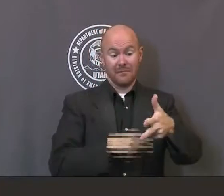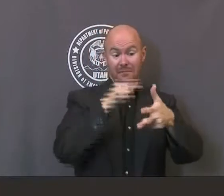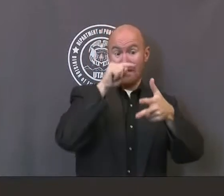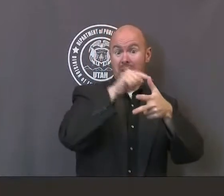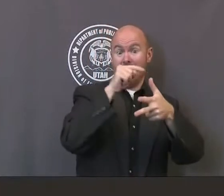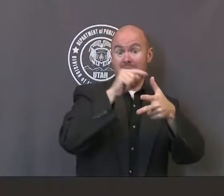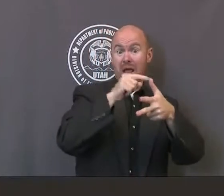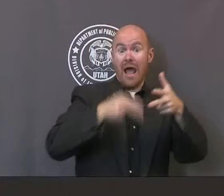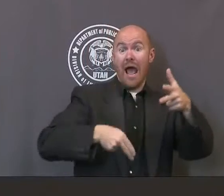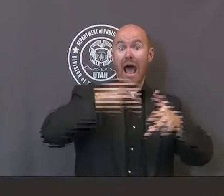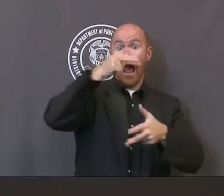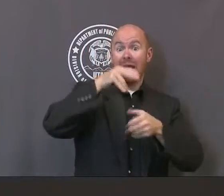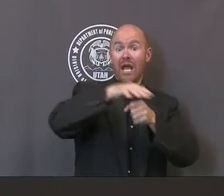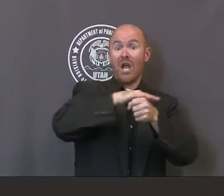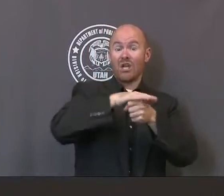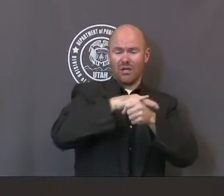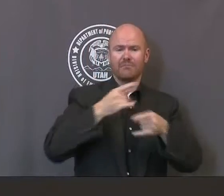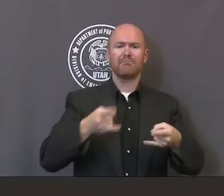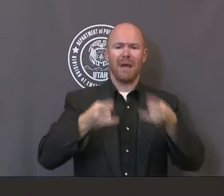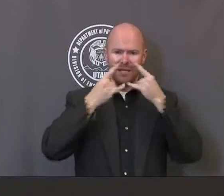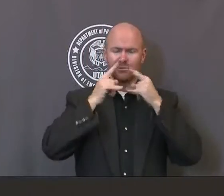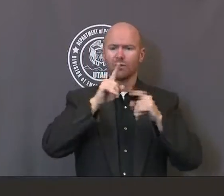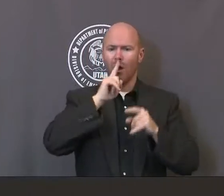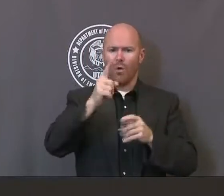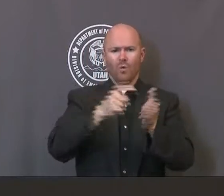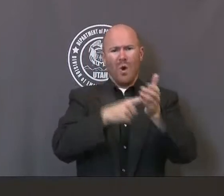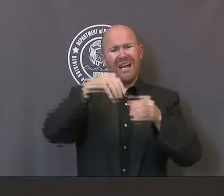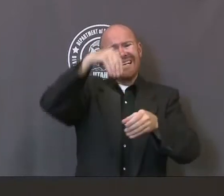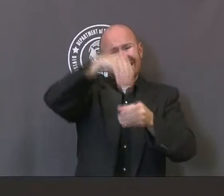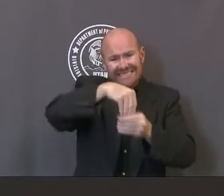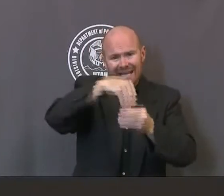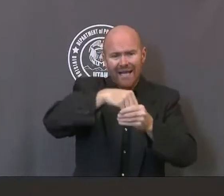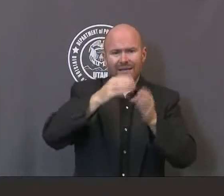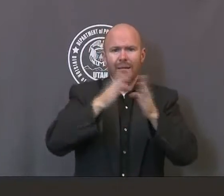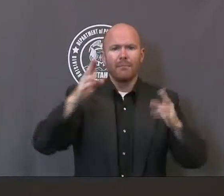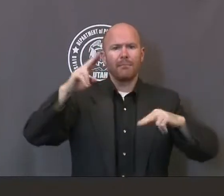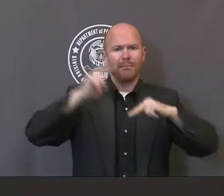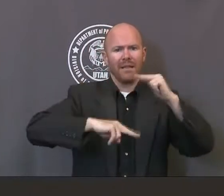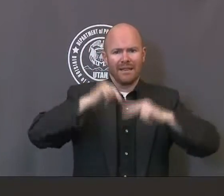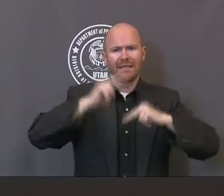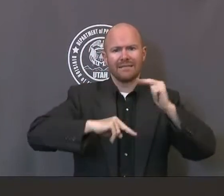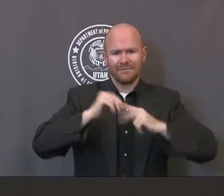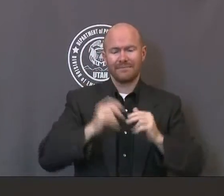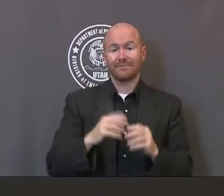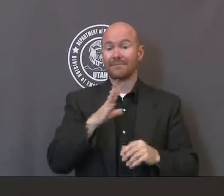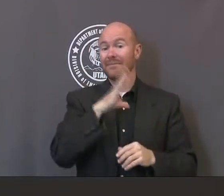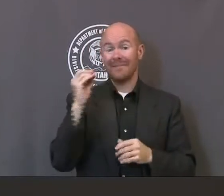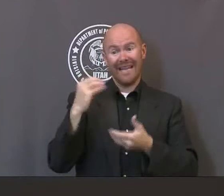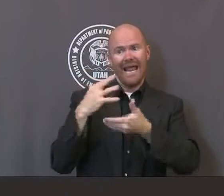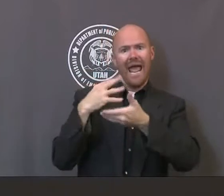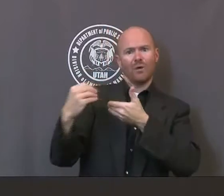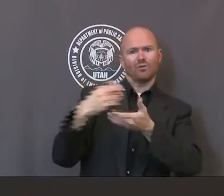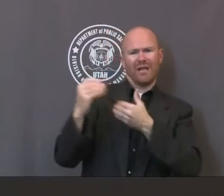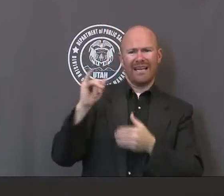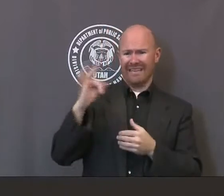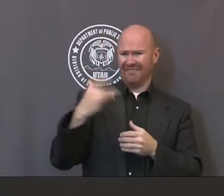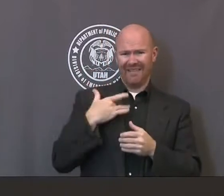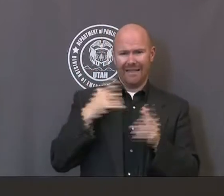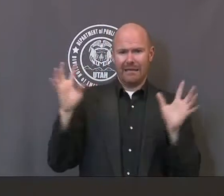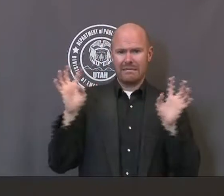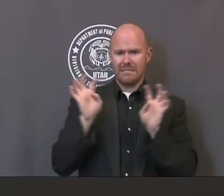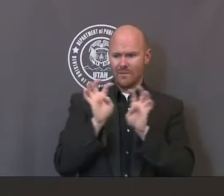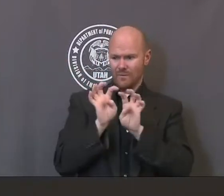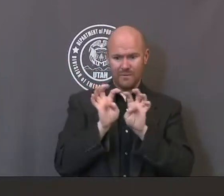areas, masks are required in public indoor settings and outdoor when physical distancing is difficult to maintain or